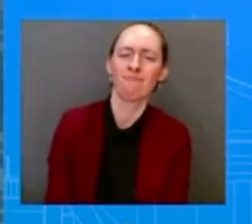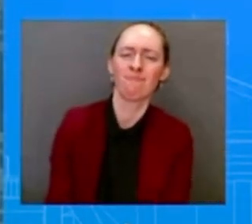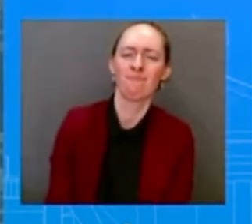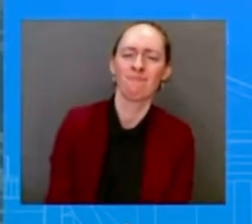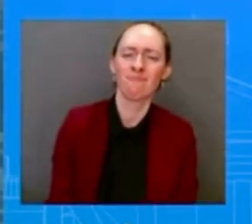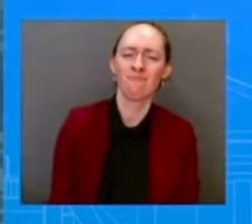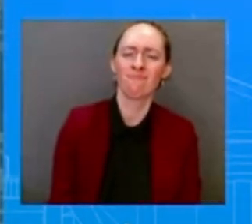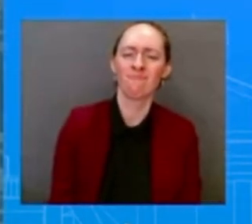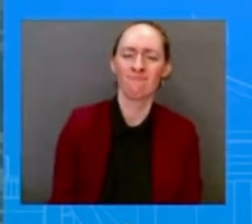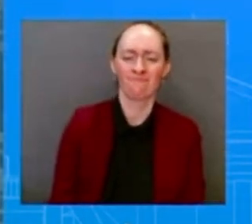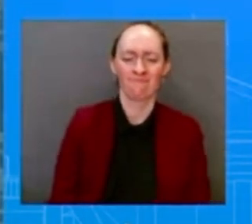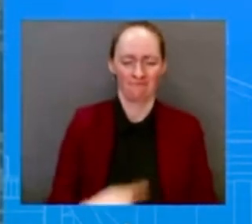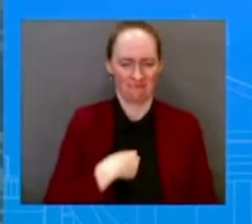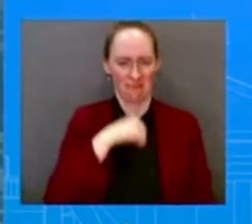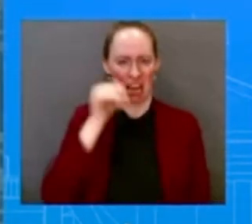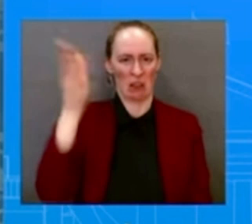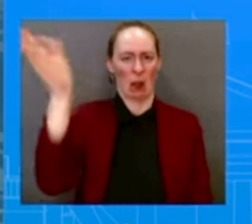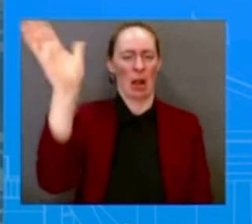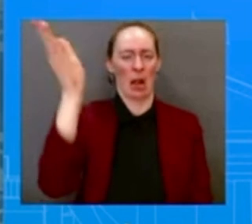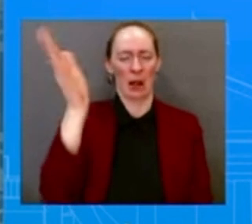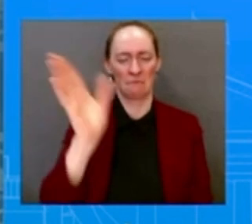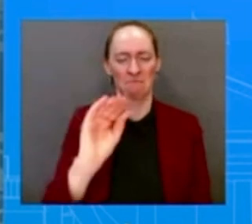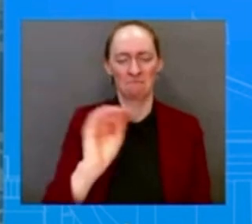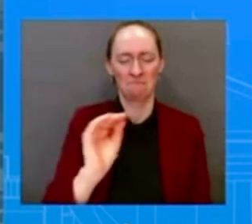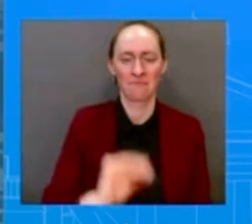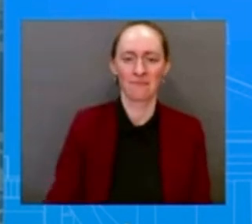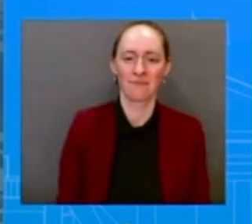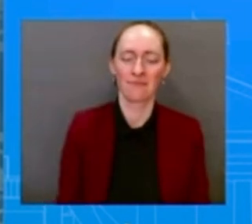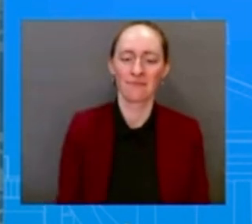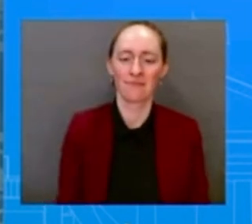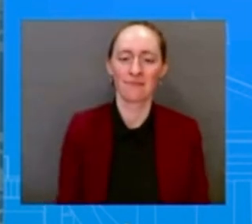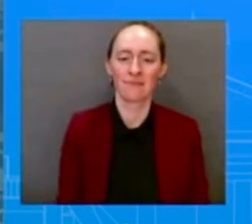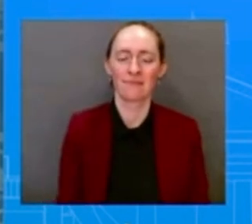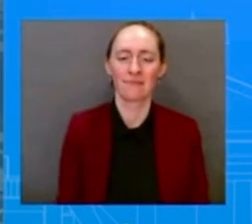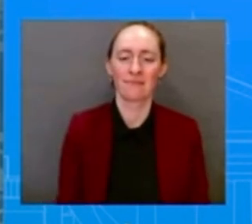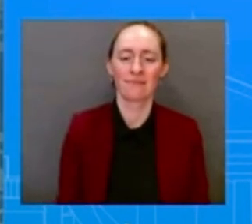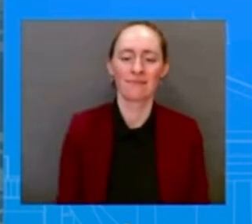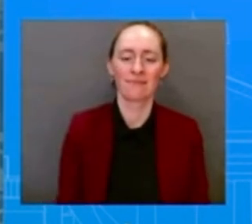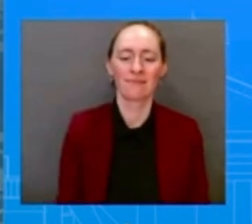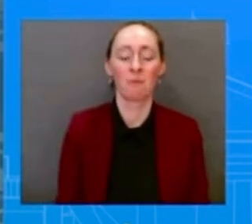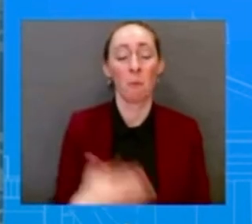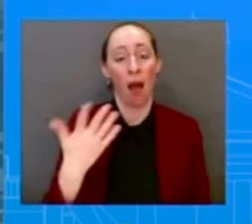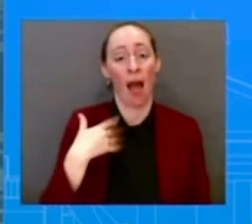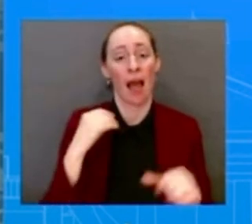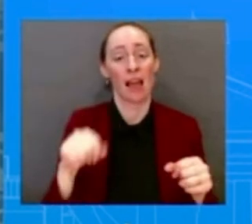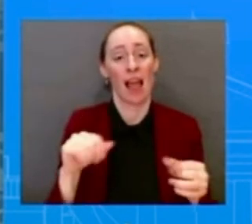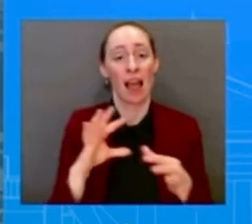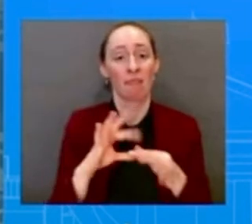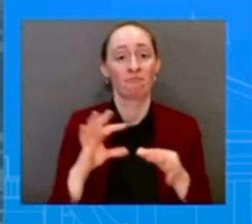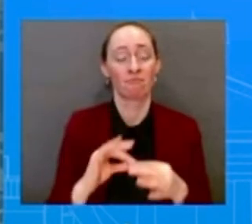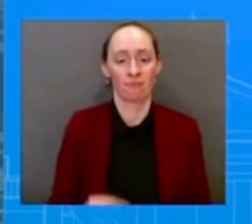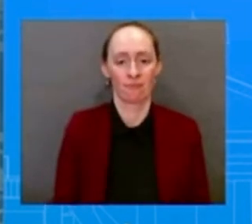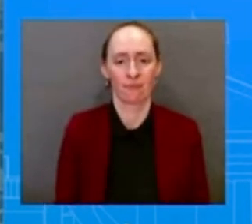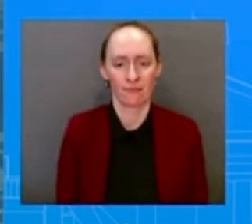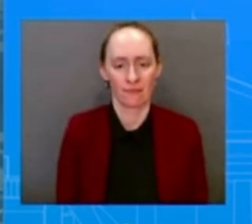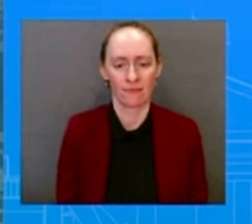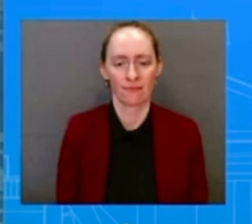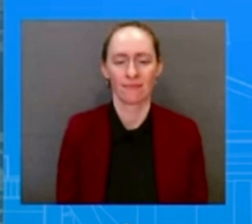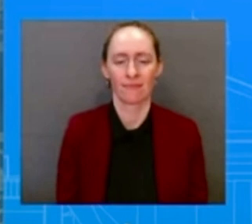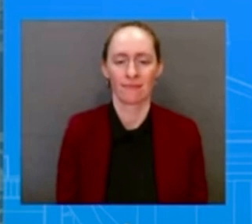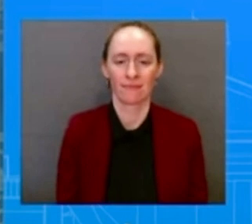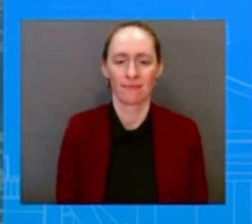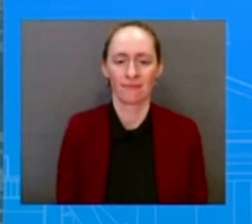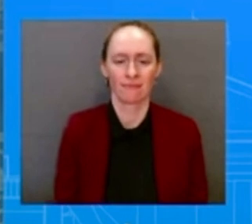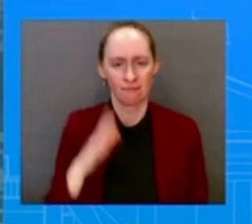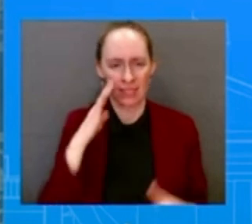way, I would just tell you that we're going to remain vigilant about our